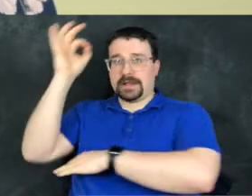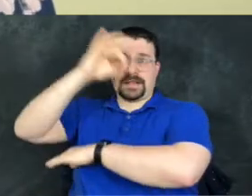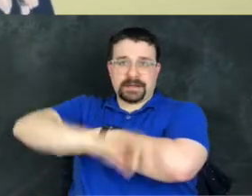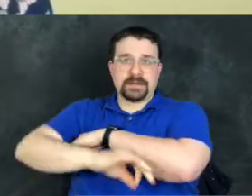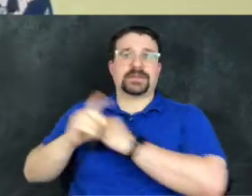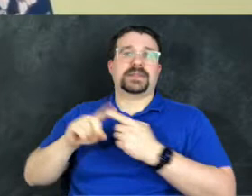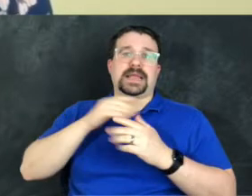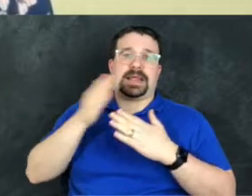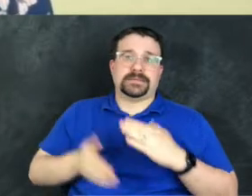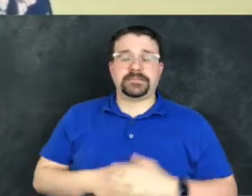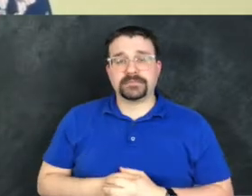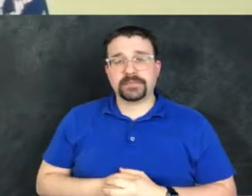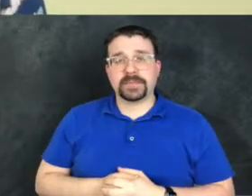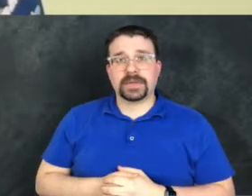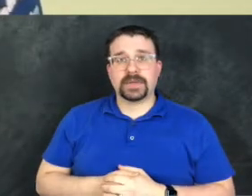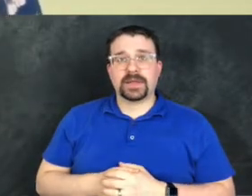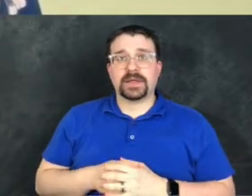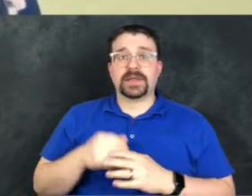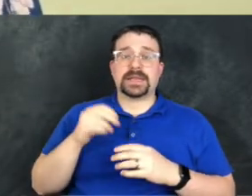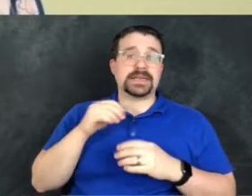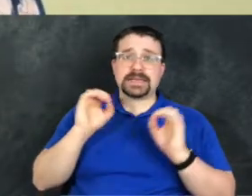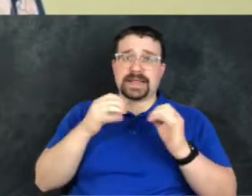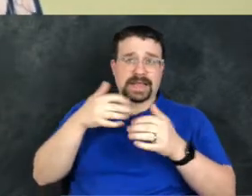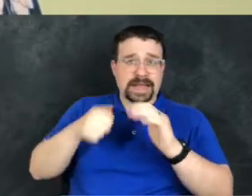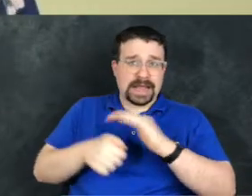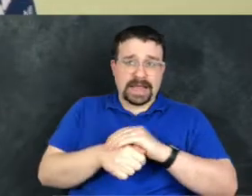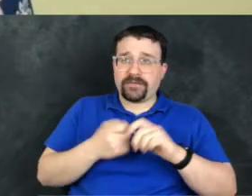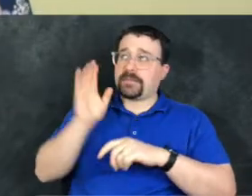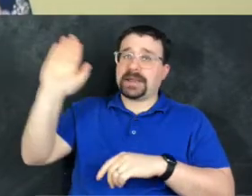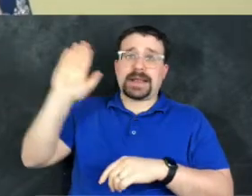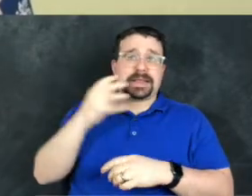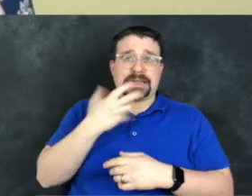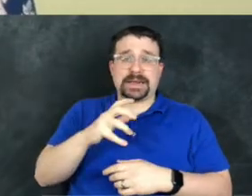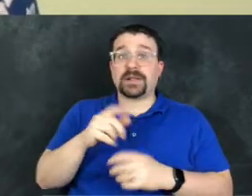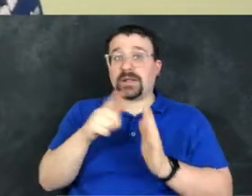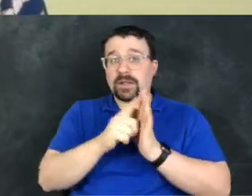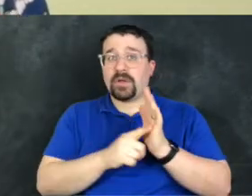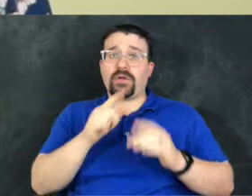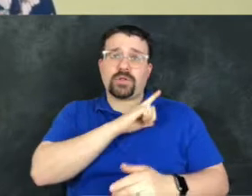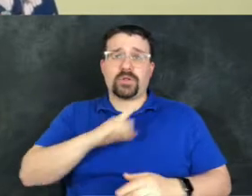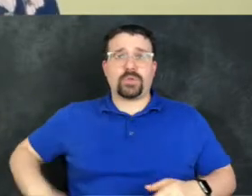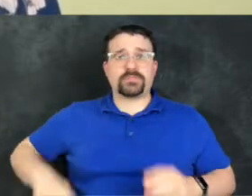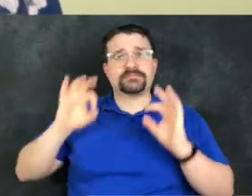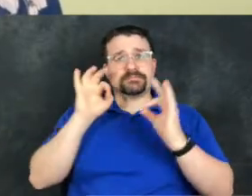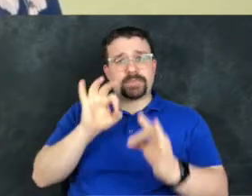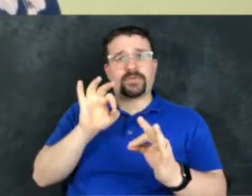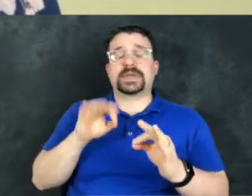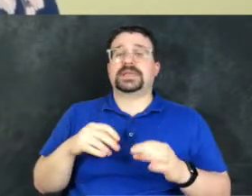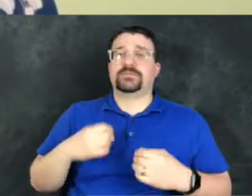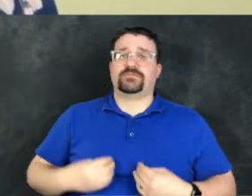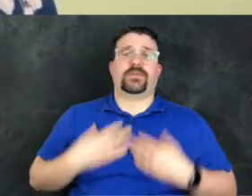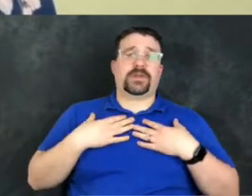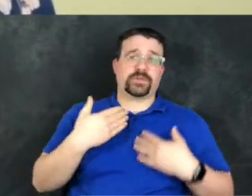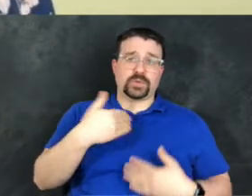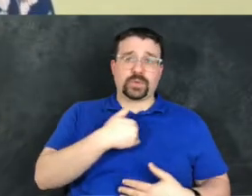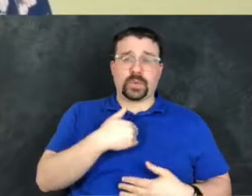them. And nothing is hid from its heat. The law of the Lord is perfect, reviving